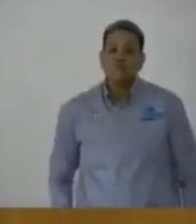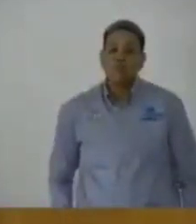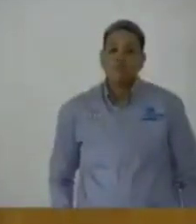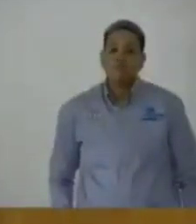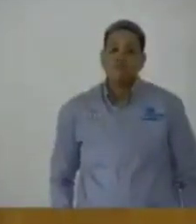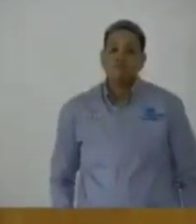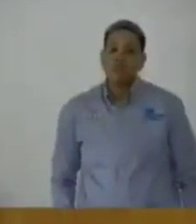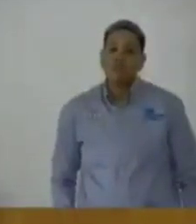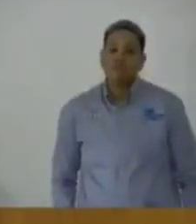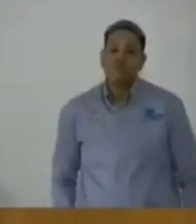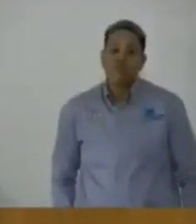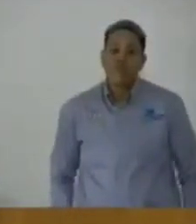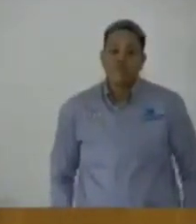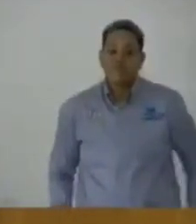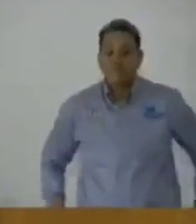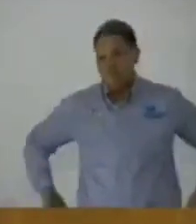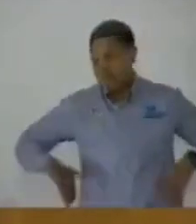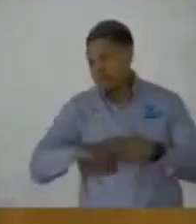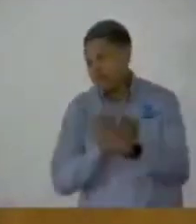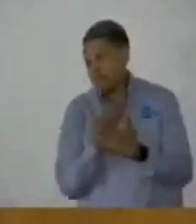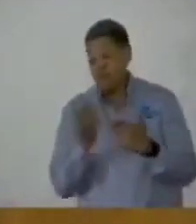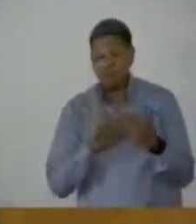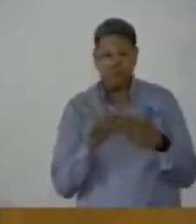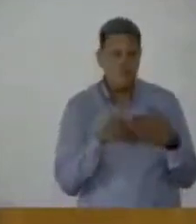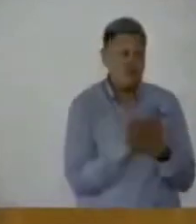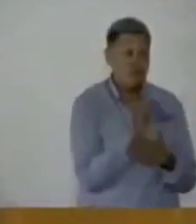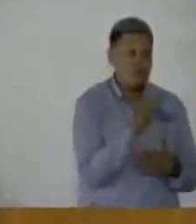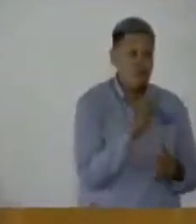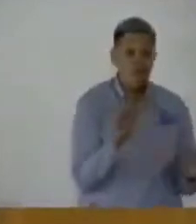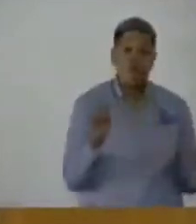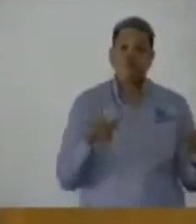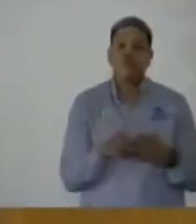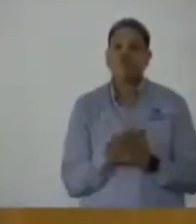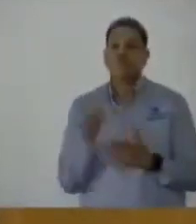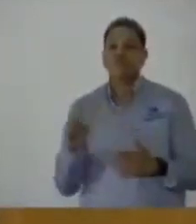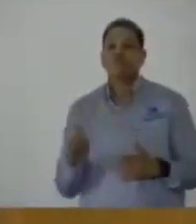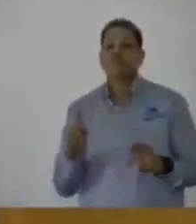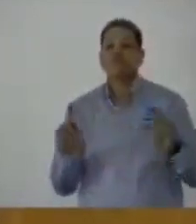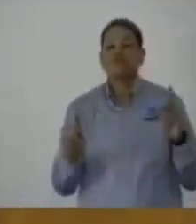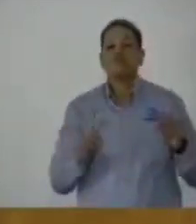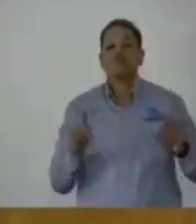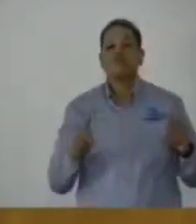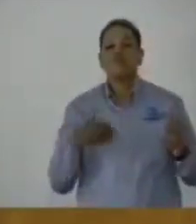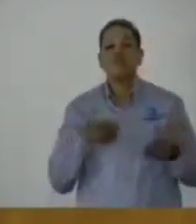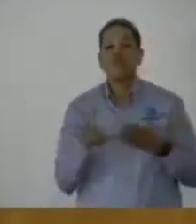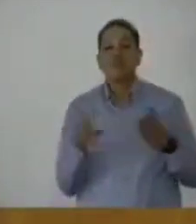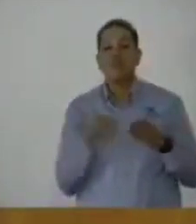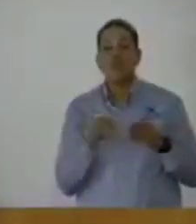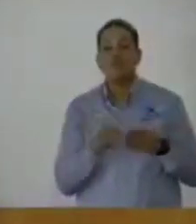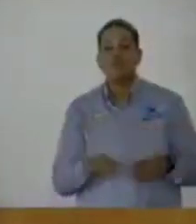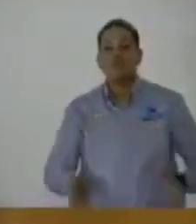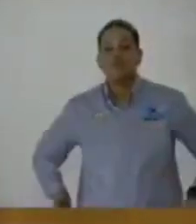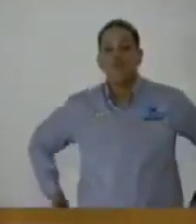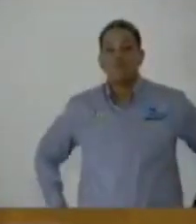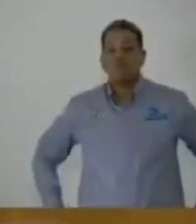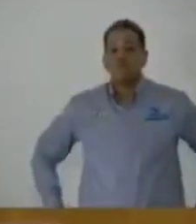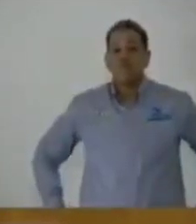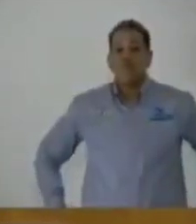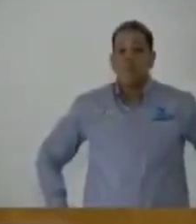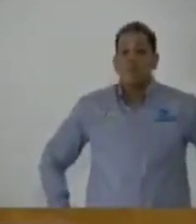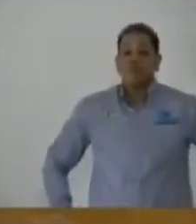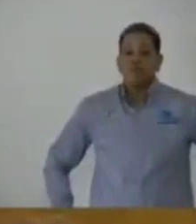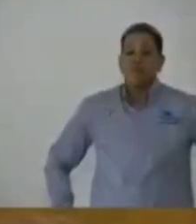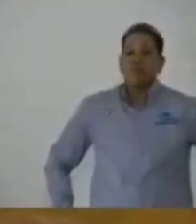Otherwise. Yeah, new or otherwise. Whether it's new tax or no new tax. So people have been paying more. Now, we're going to come down